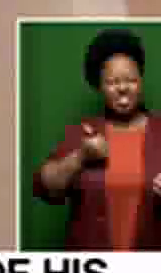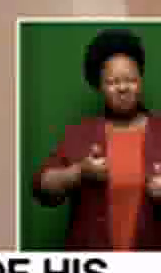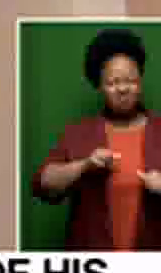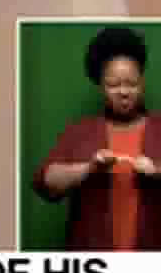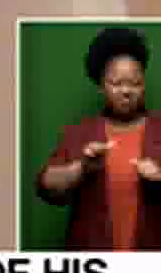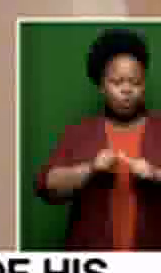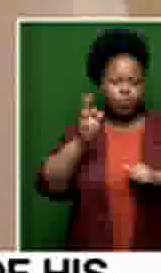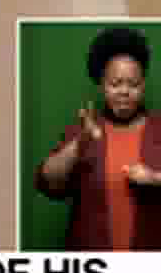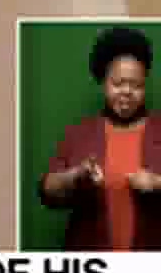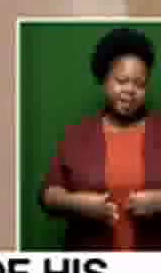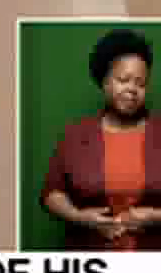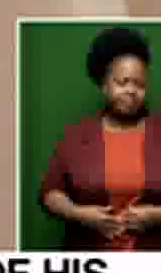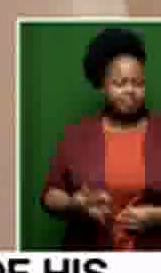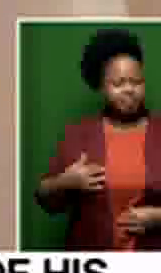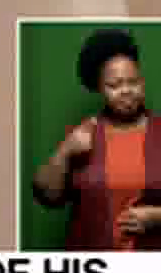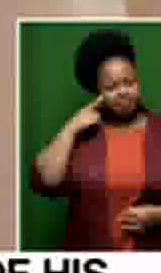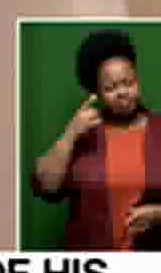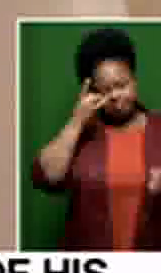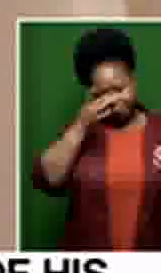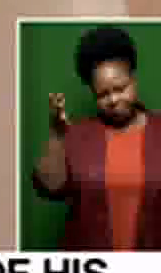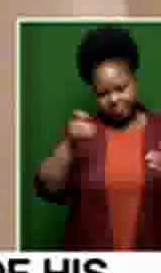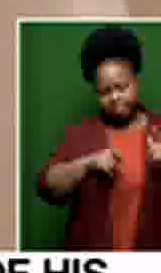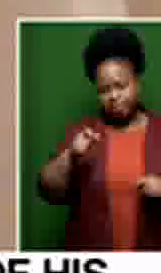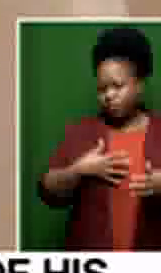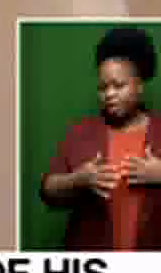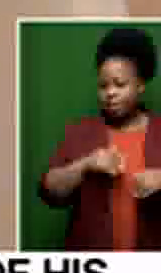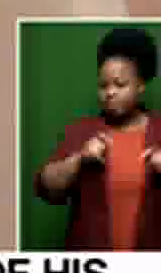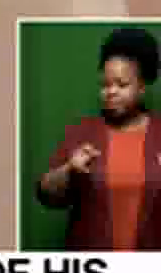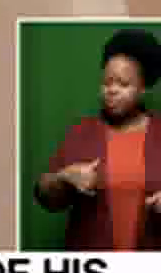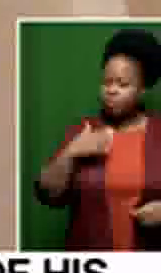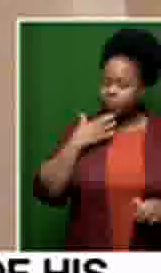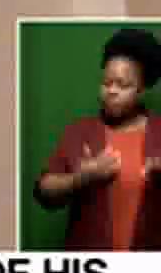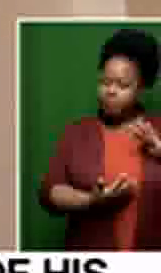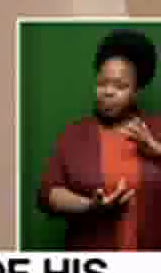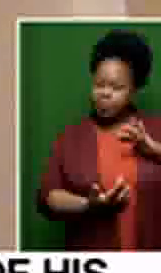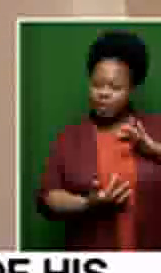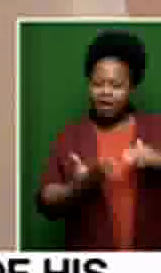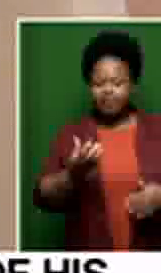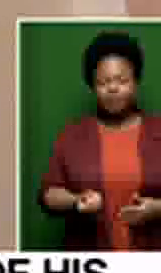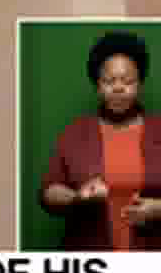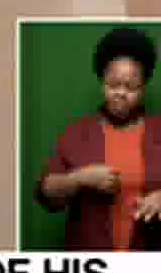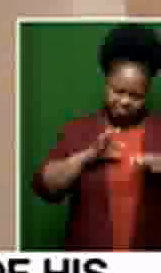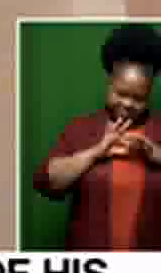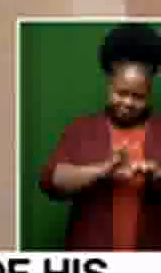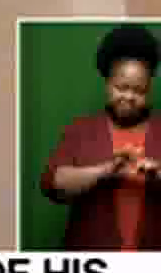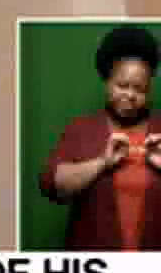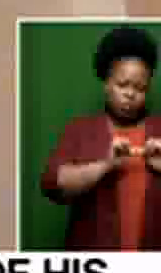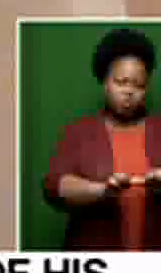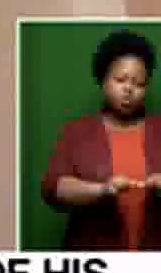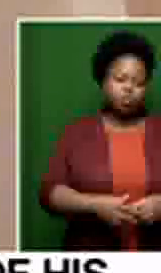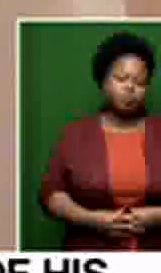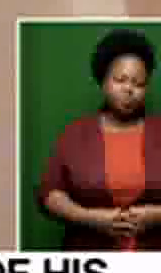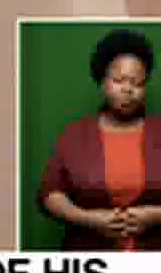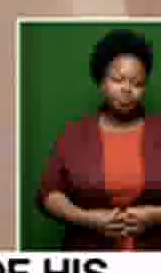better. And I think that's the message out there for anyone out there that has a passion. Lean into it and go